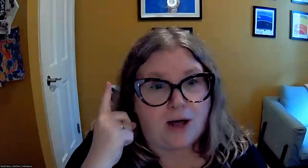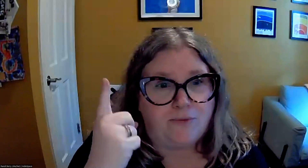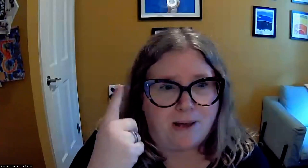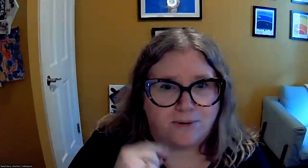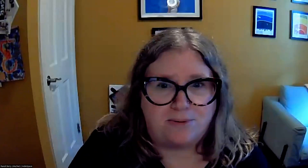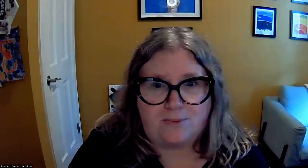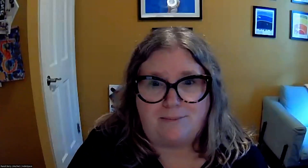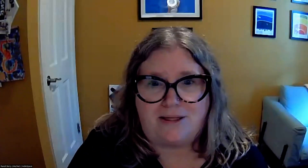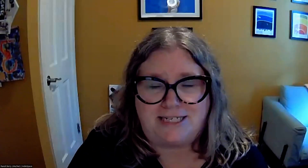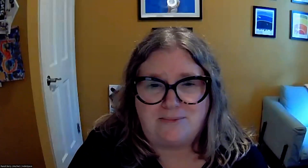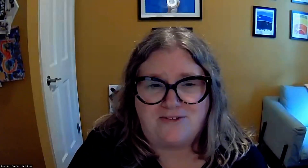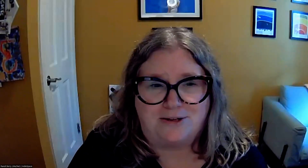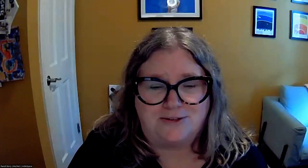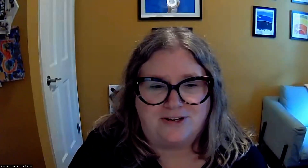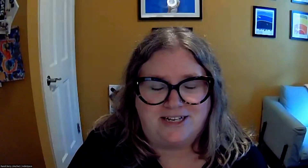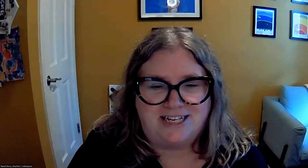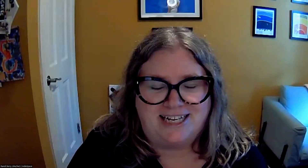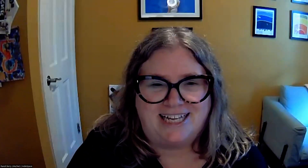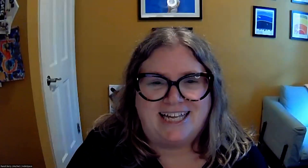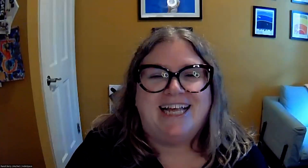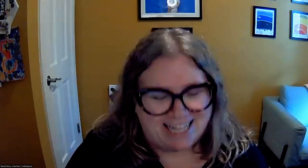I can't. I'll remember.